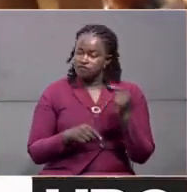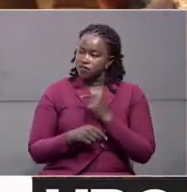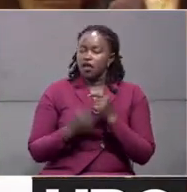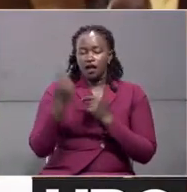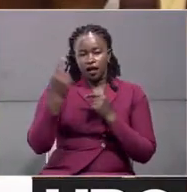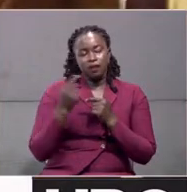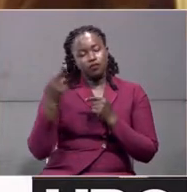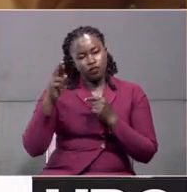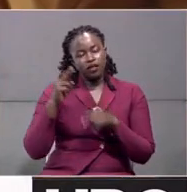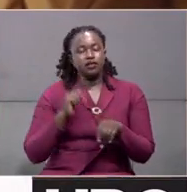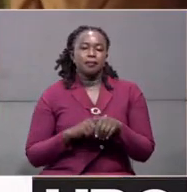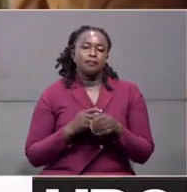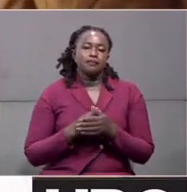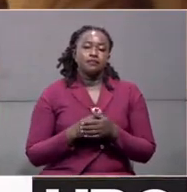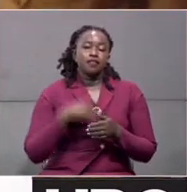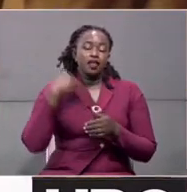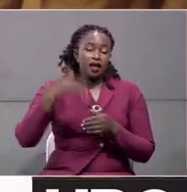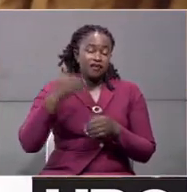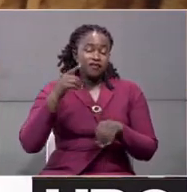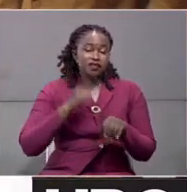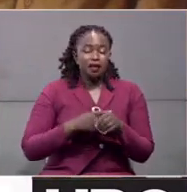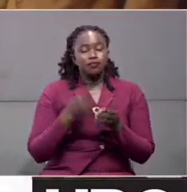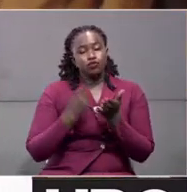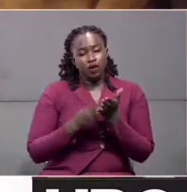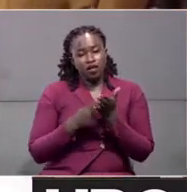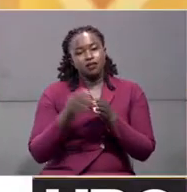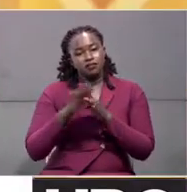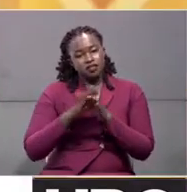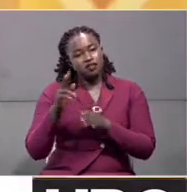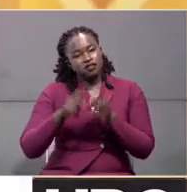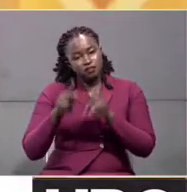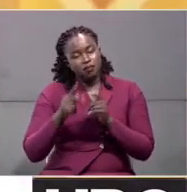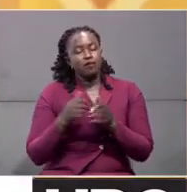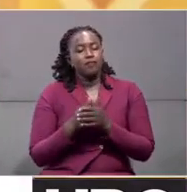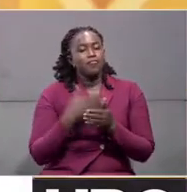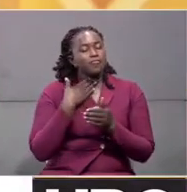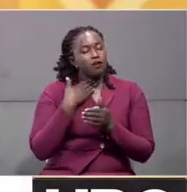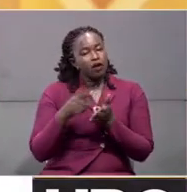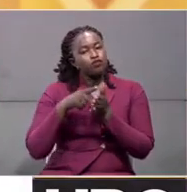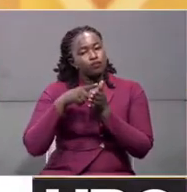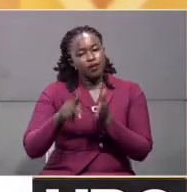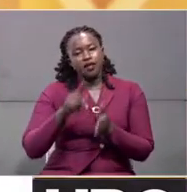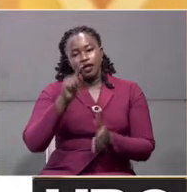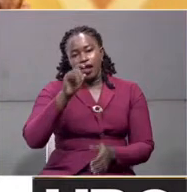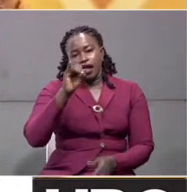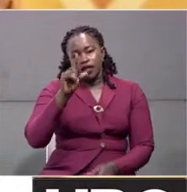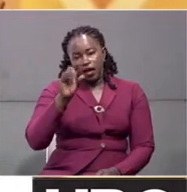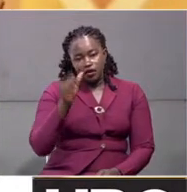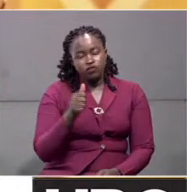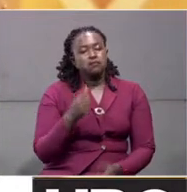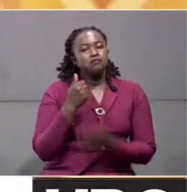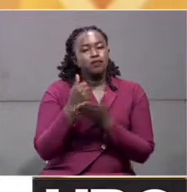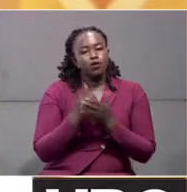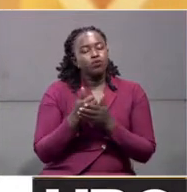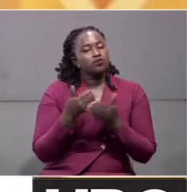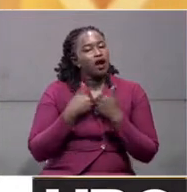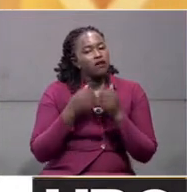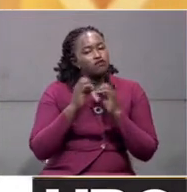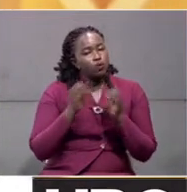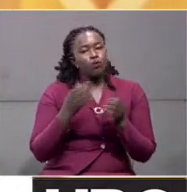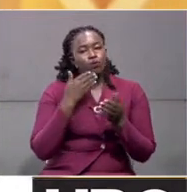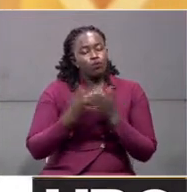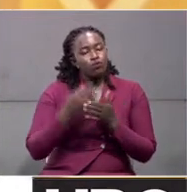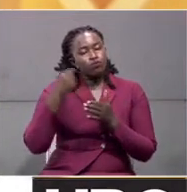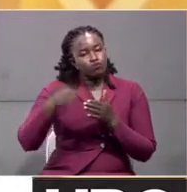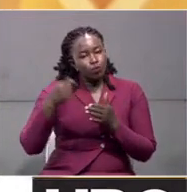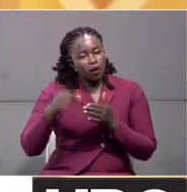timely. Every time Ugandan traders wanted to buy tiles because they do not have good quality, what